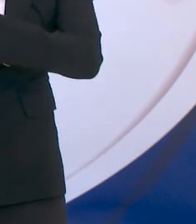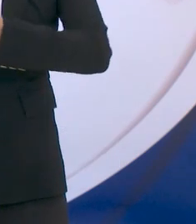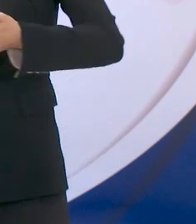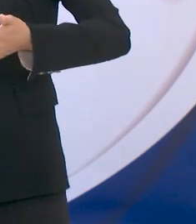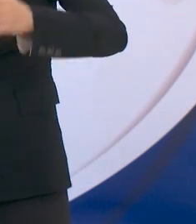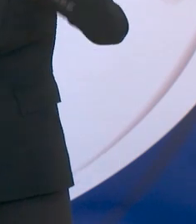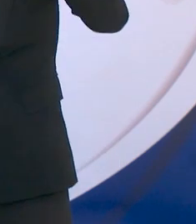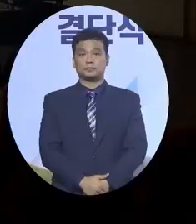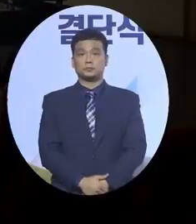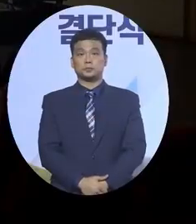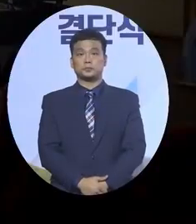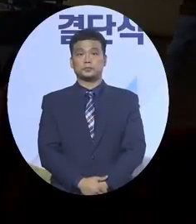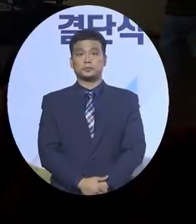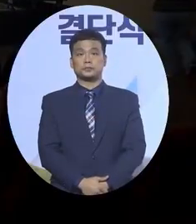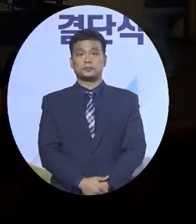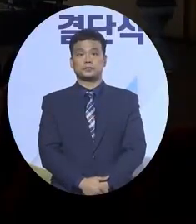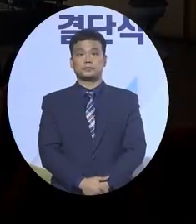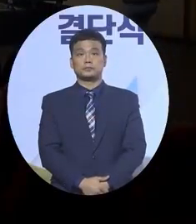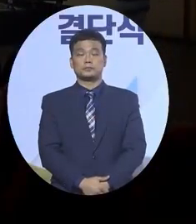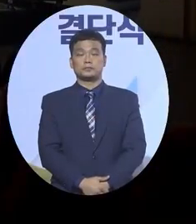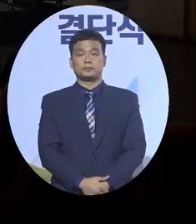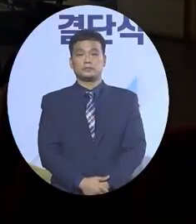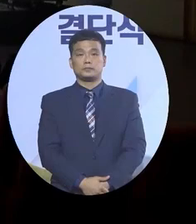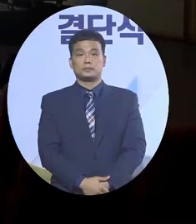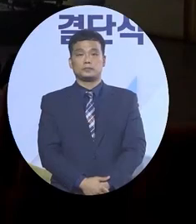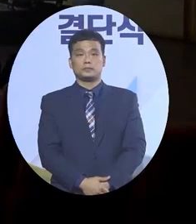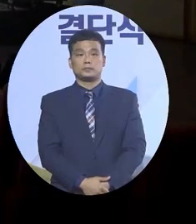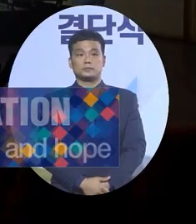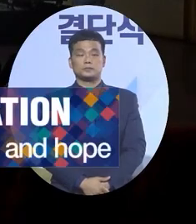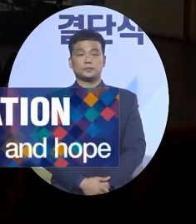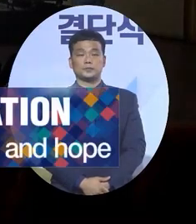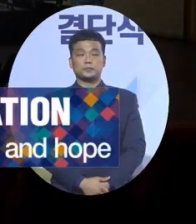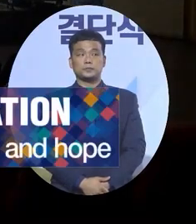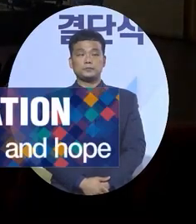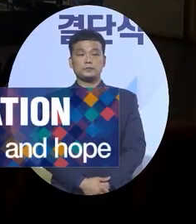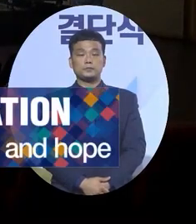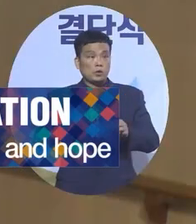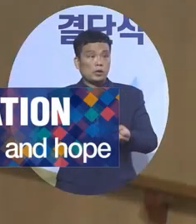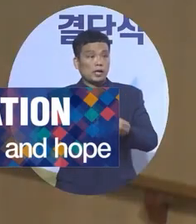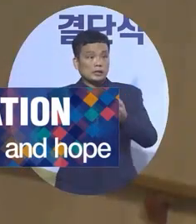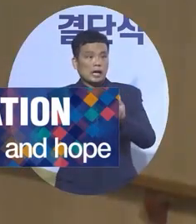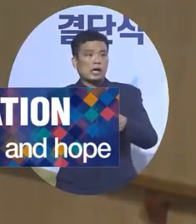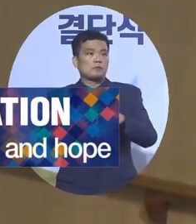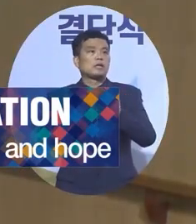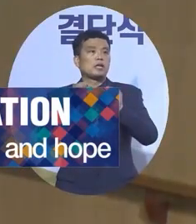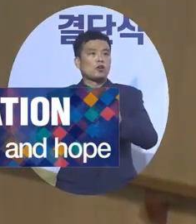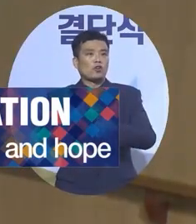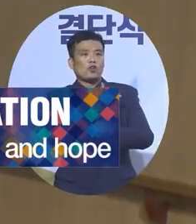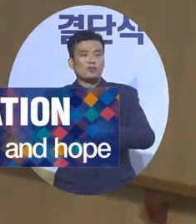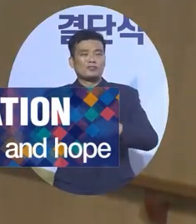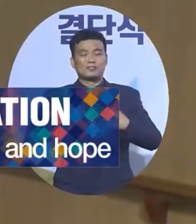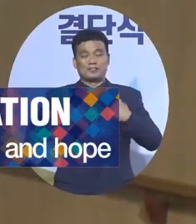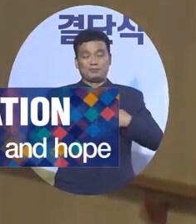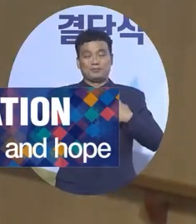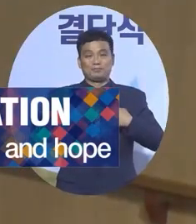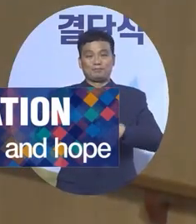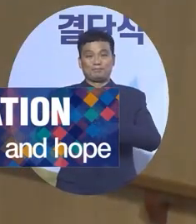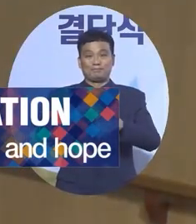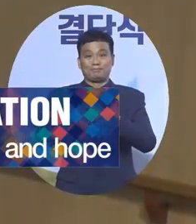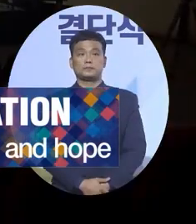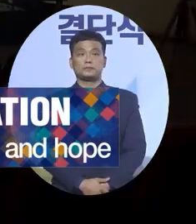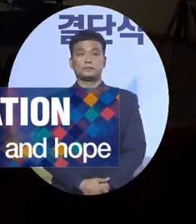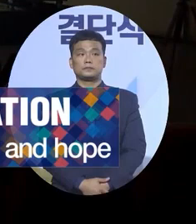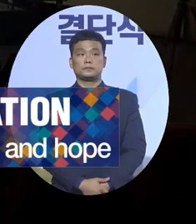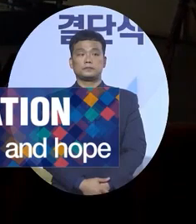best you can be. The First Lady said that their indomitable courage brings comfort and hope to people suffering in